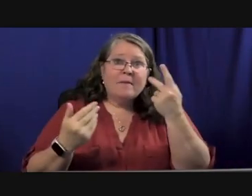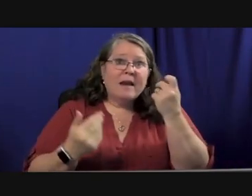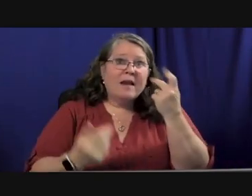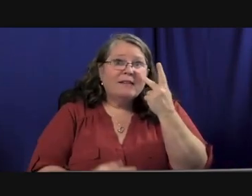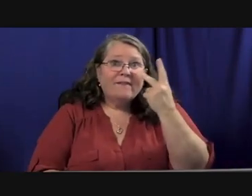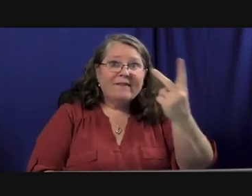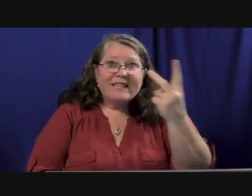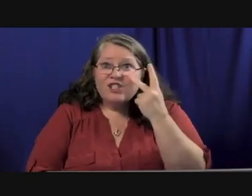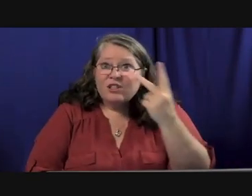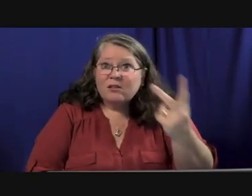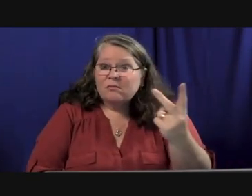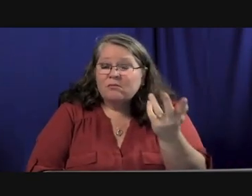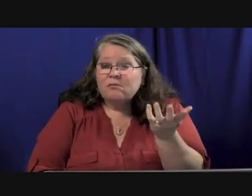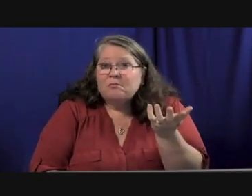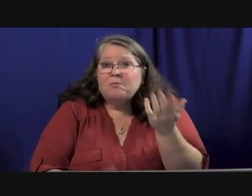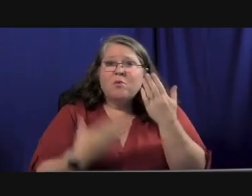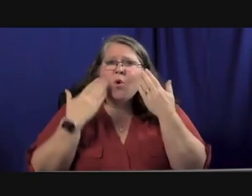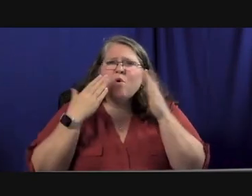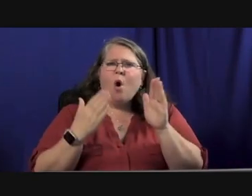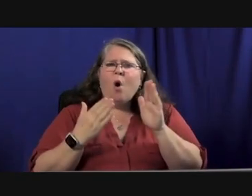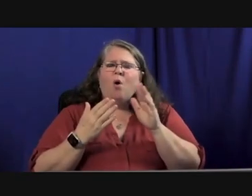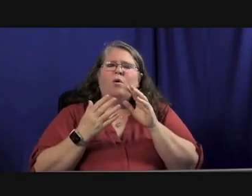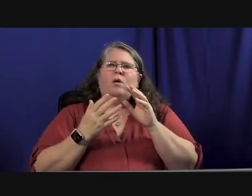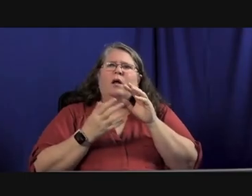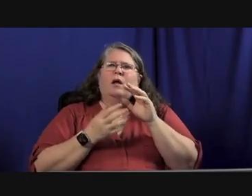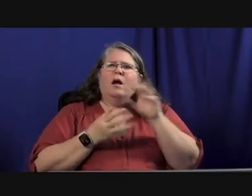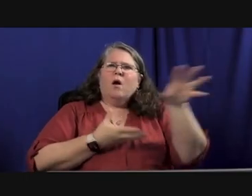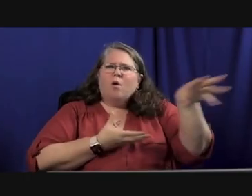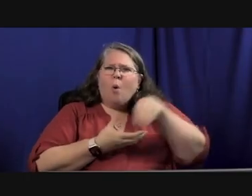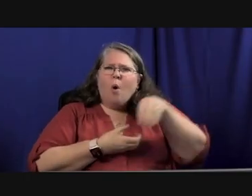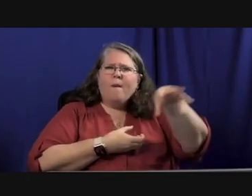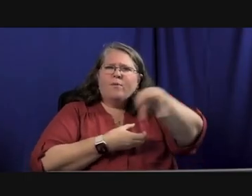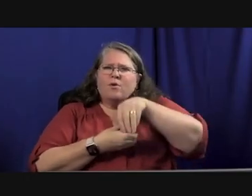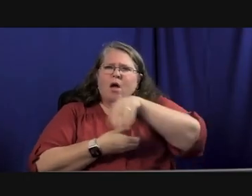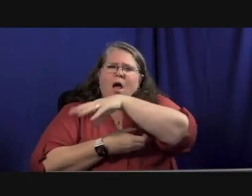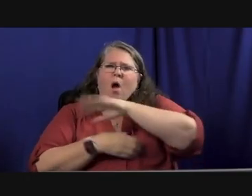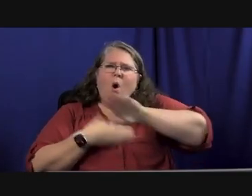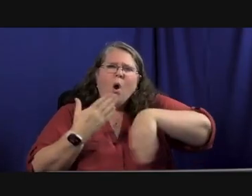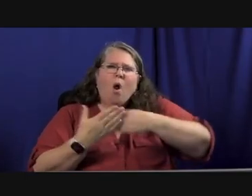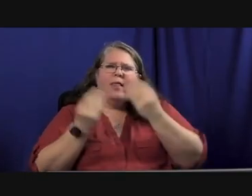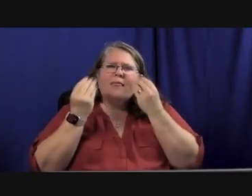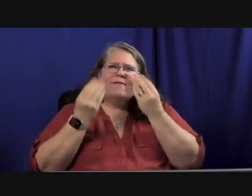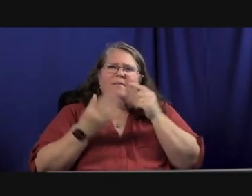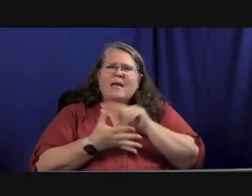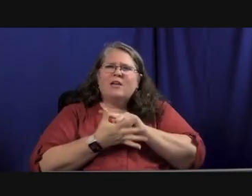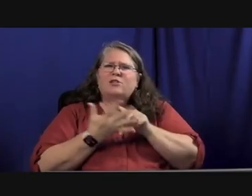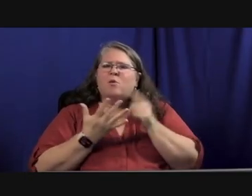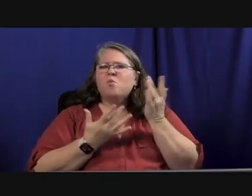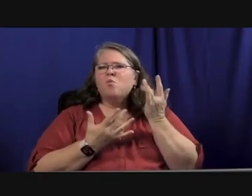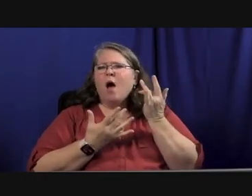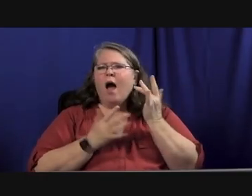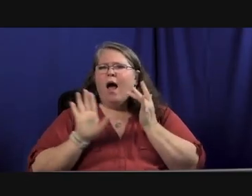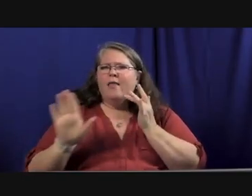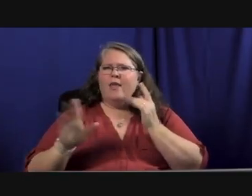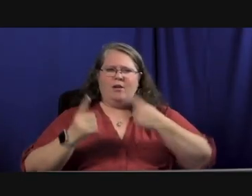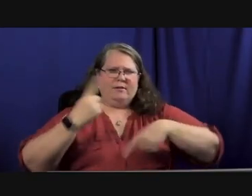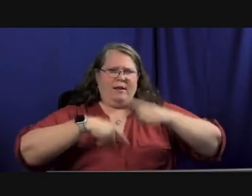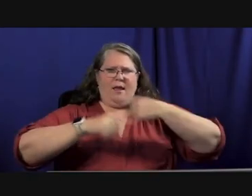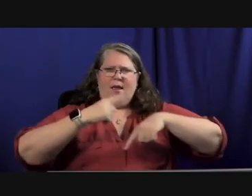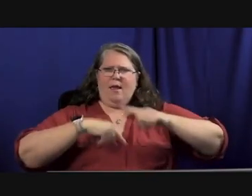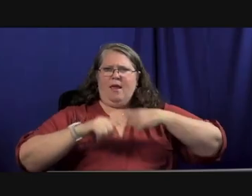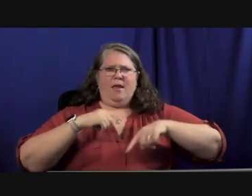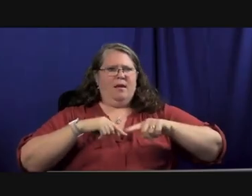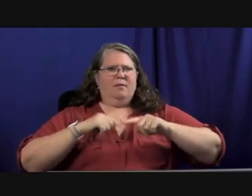or atypical for the deaf community. And we will rely on our interpreters to really incorporate different things that